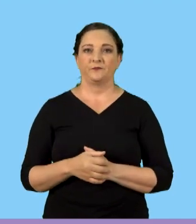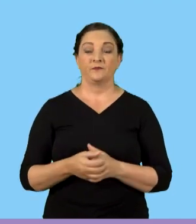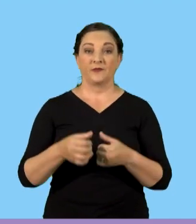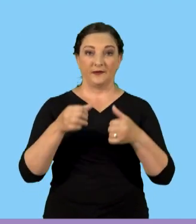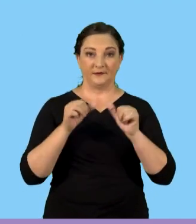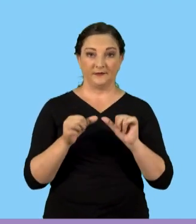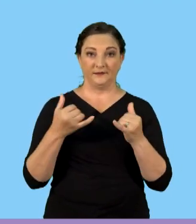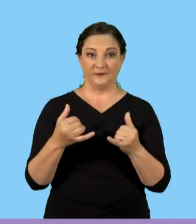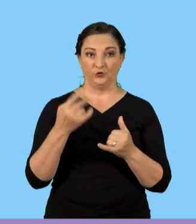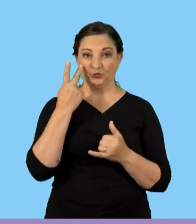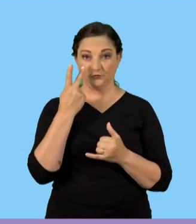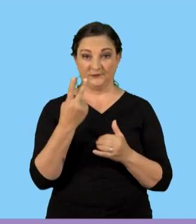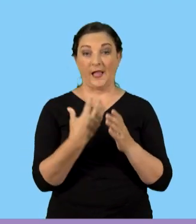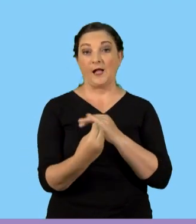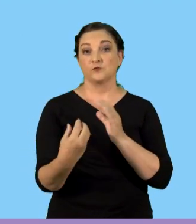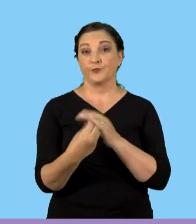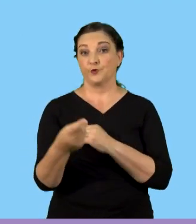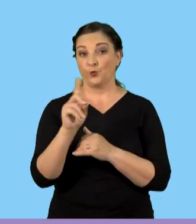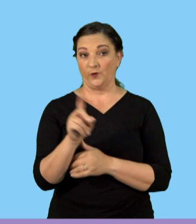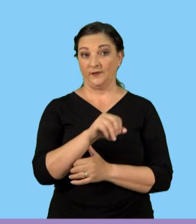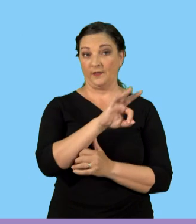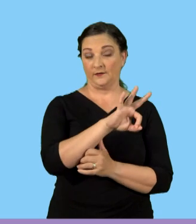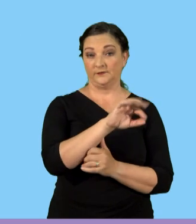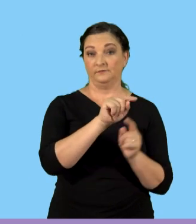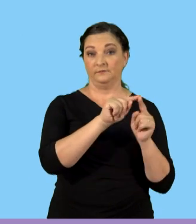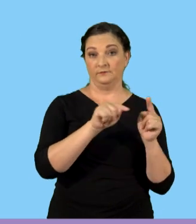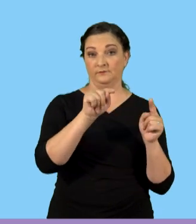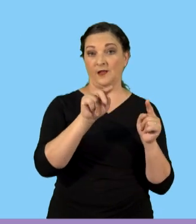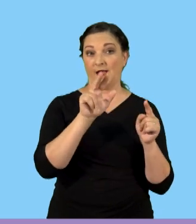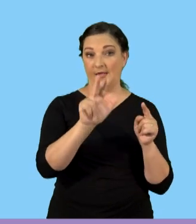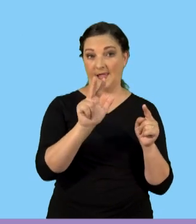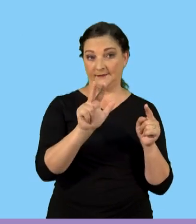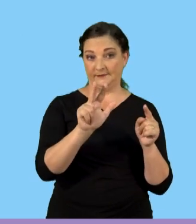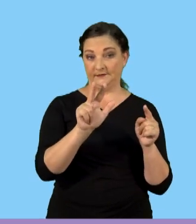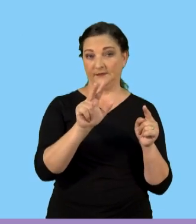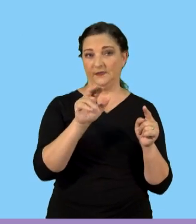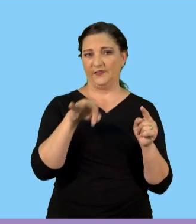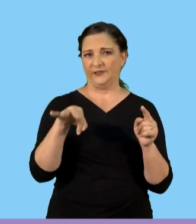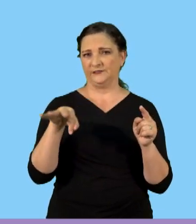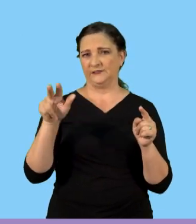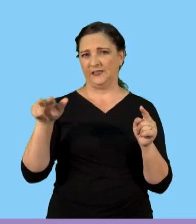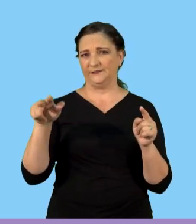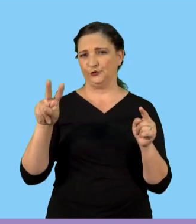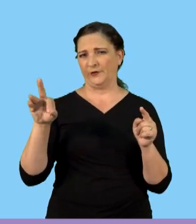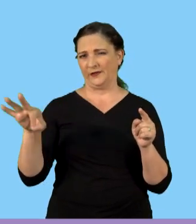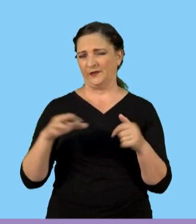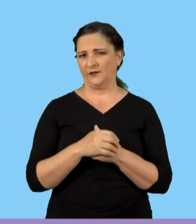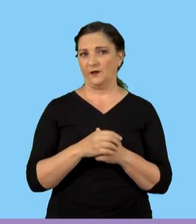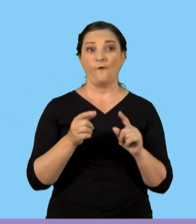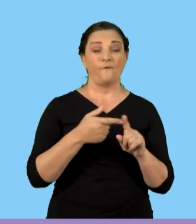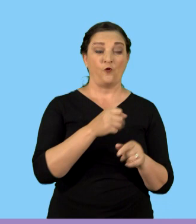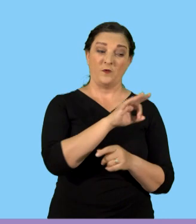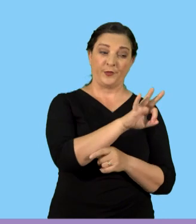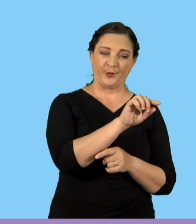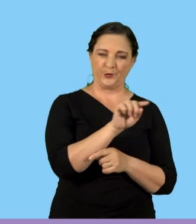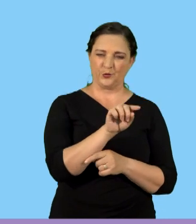there, as our output values, we have 3, and we have 8, 13, 18, and 23. Now from 3 to